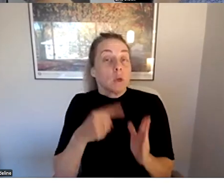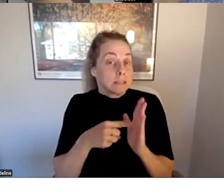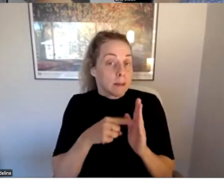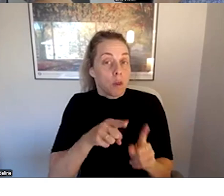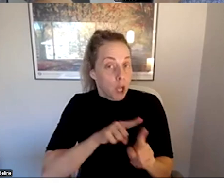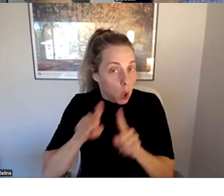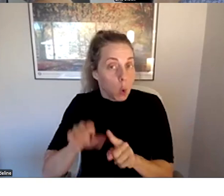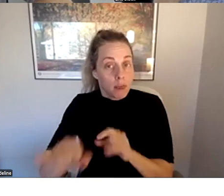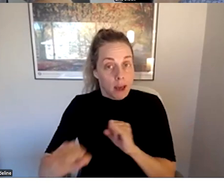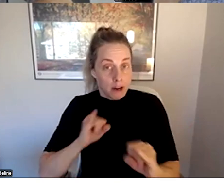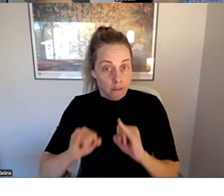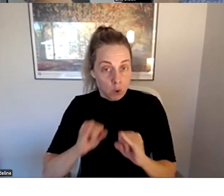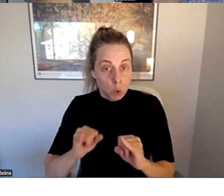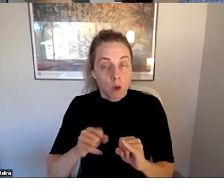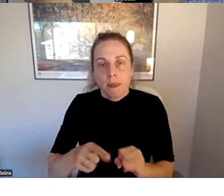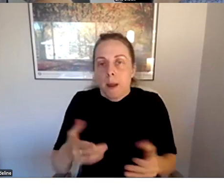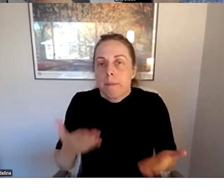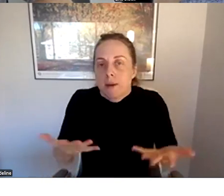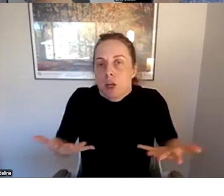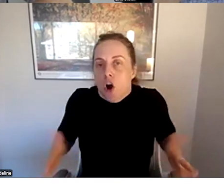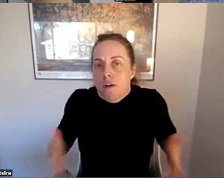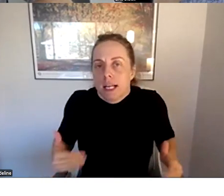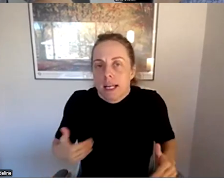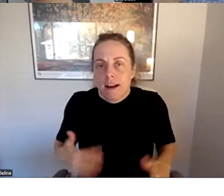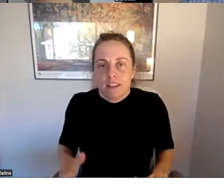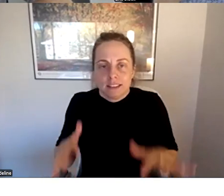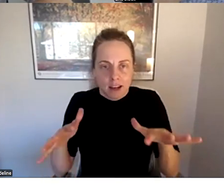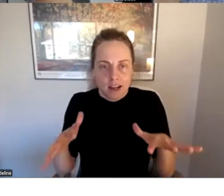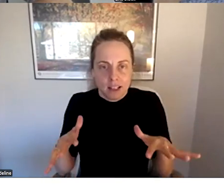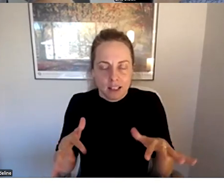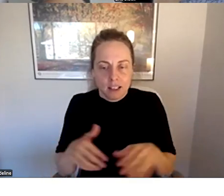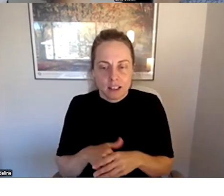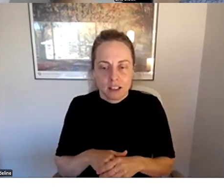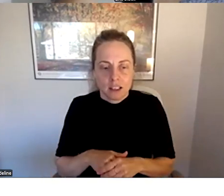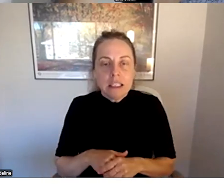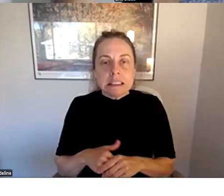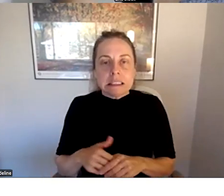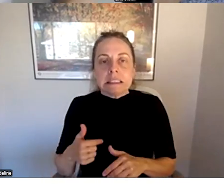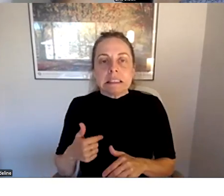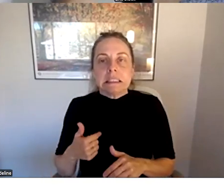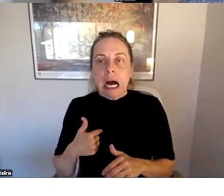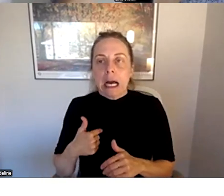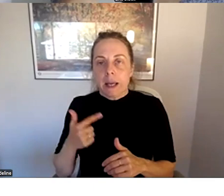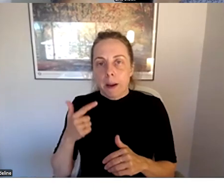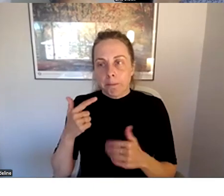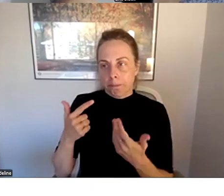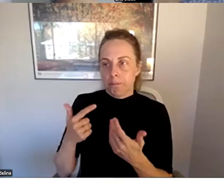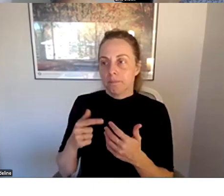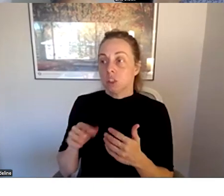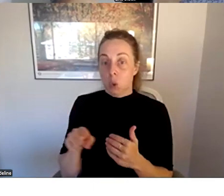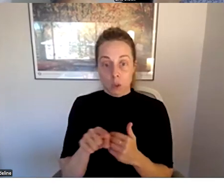might already have the anxiety that they are one step behind because of